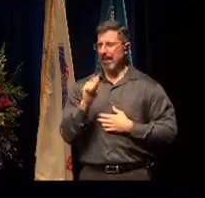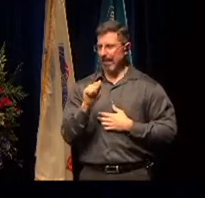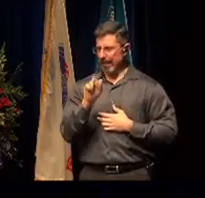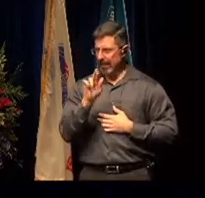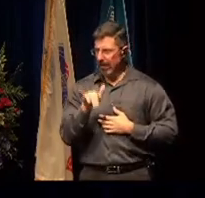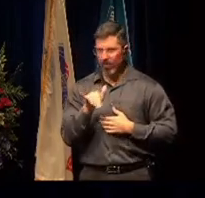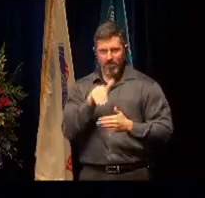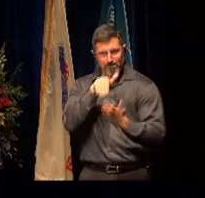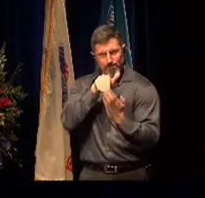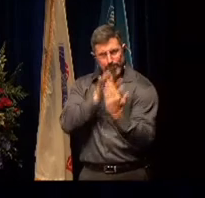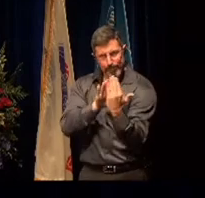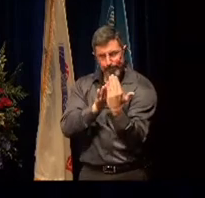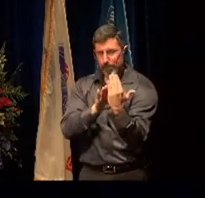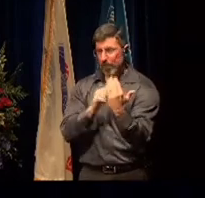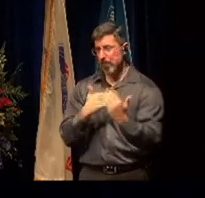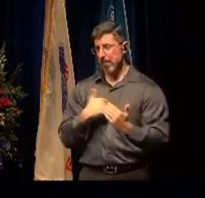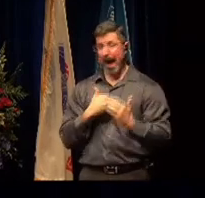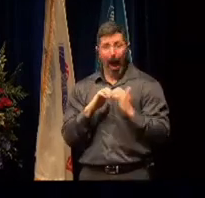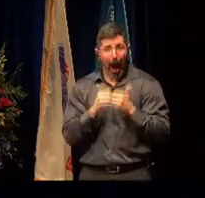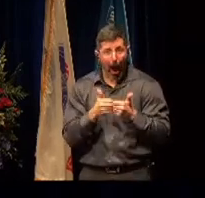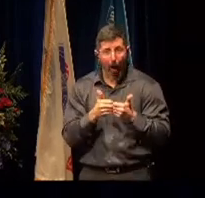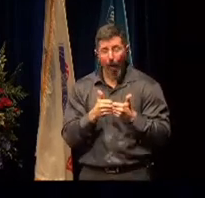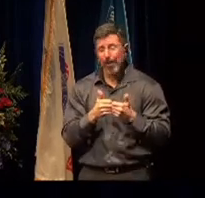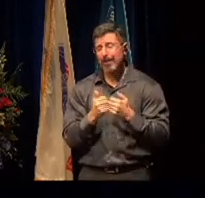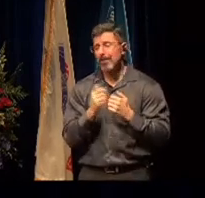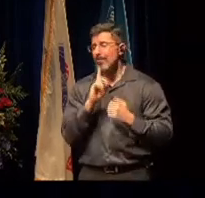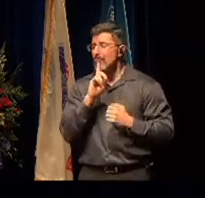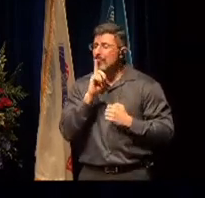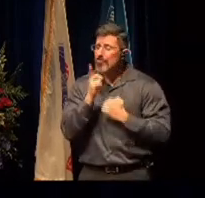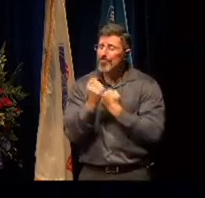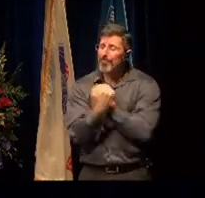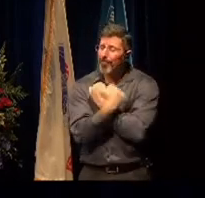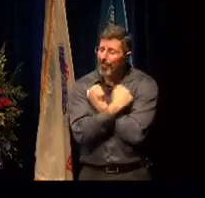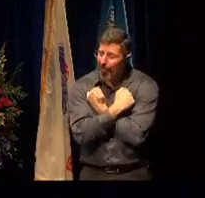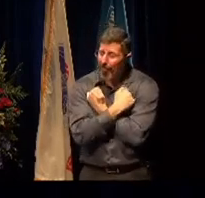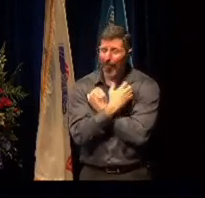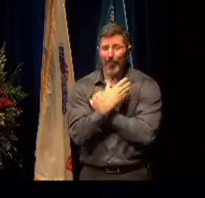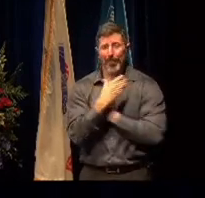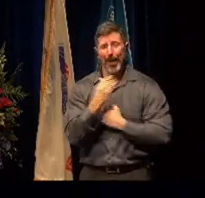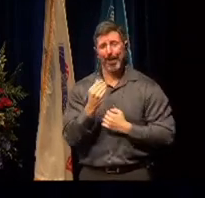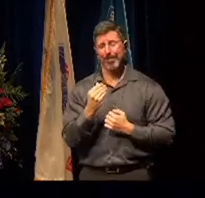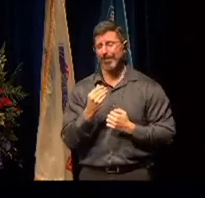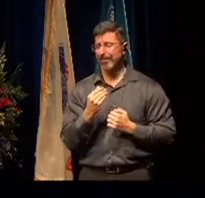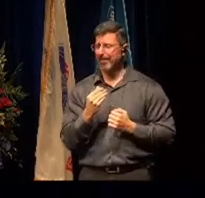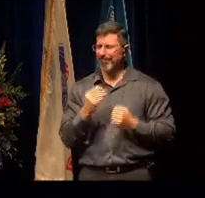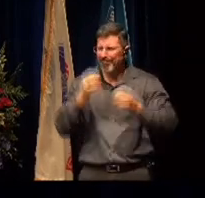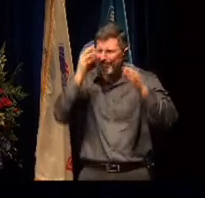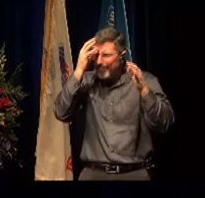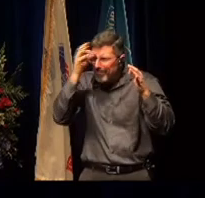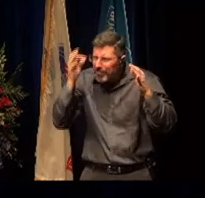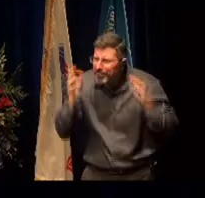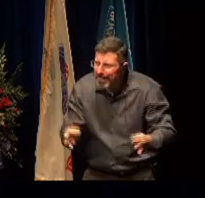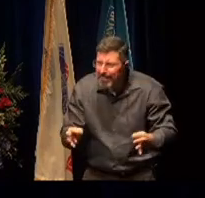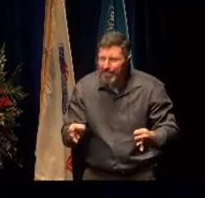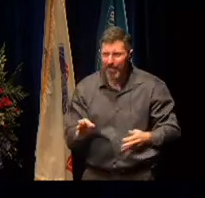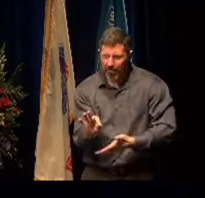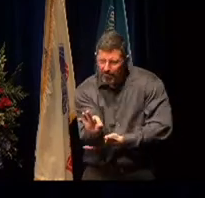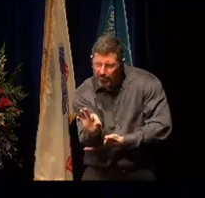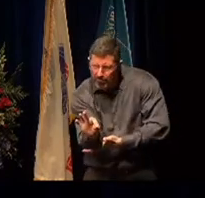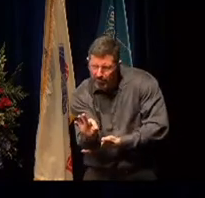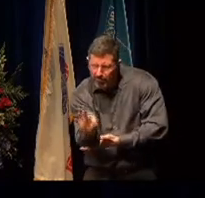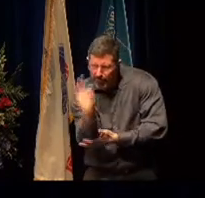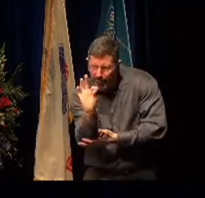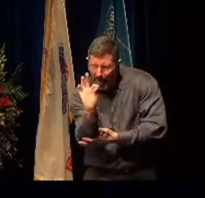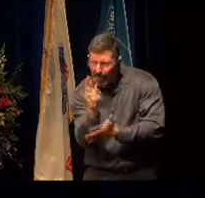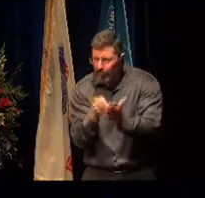to do, with a sincere and genuine love, but also with a relentless determination to find the truth and